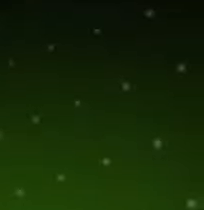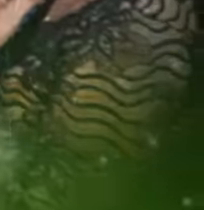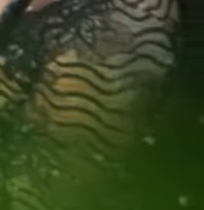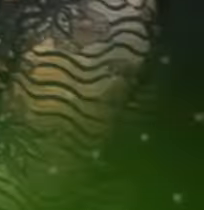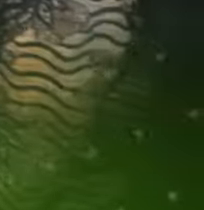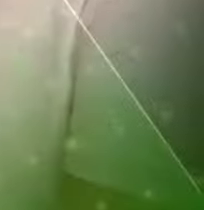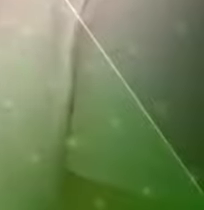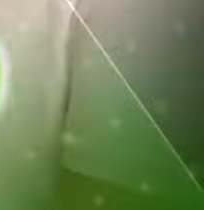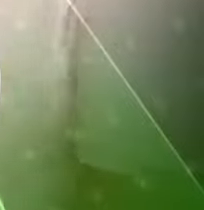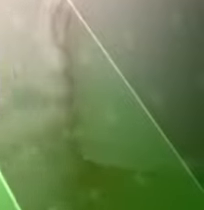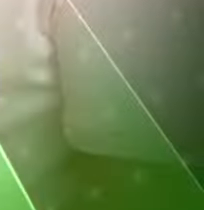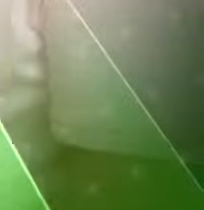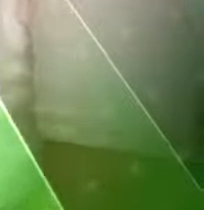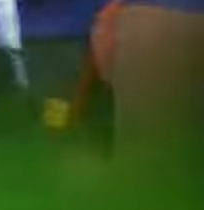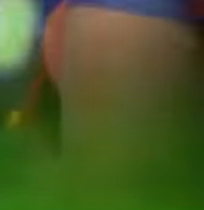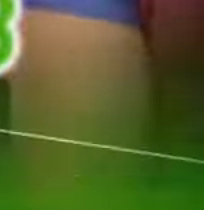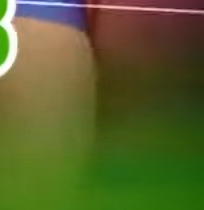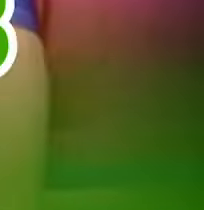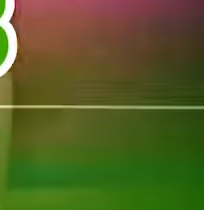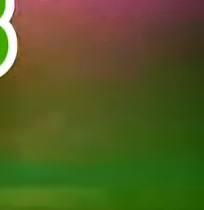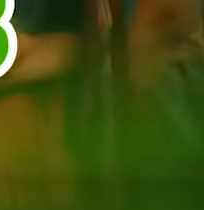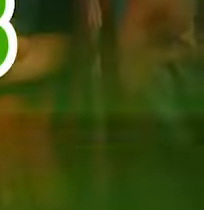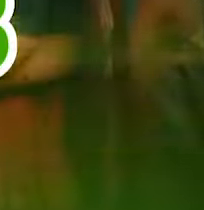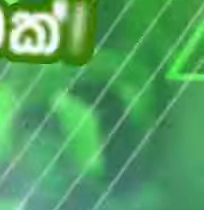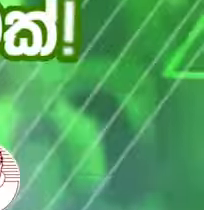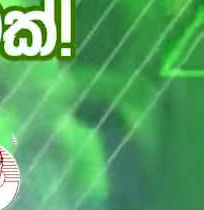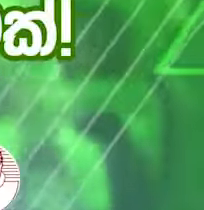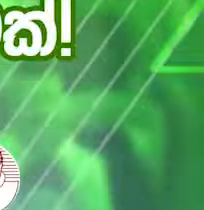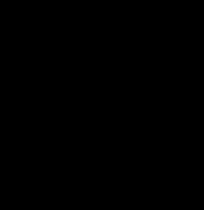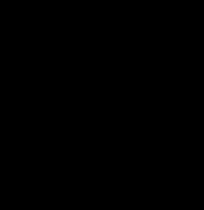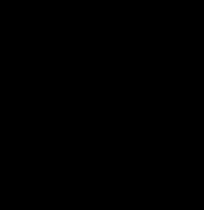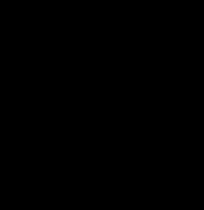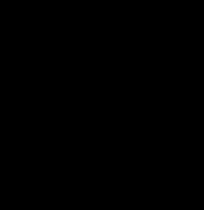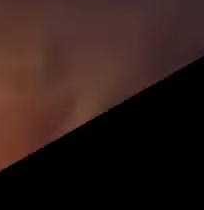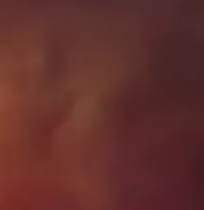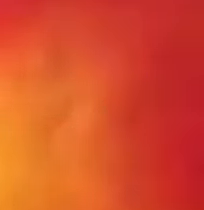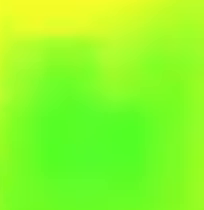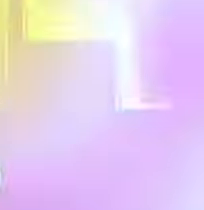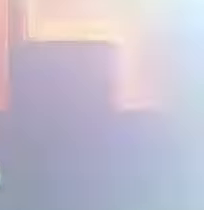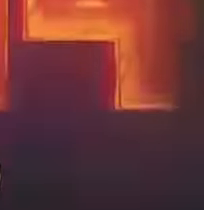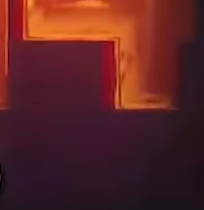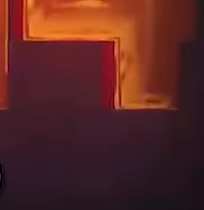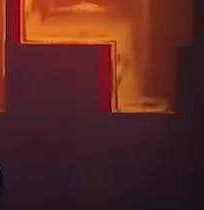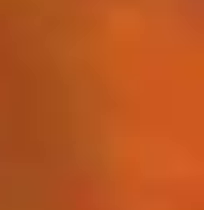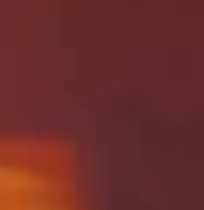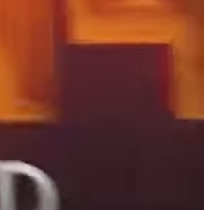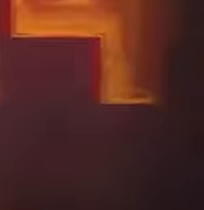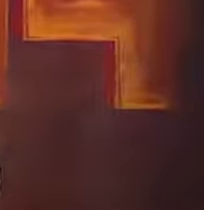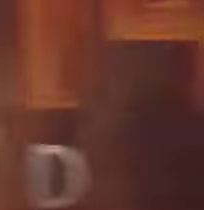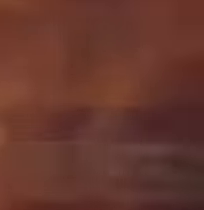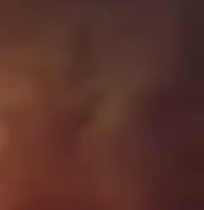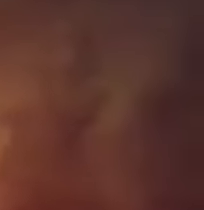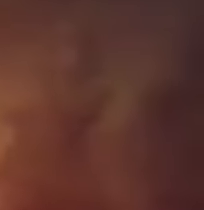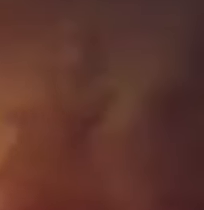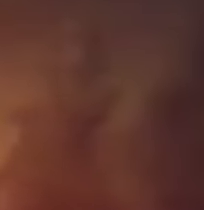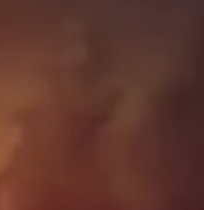Pegam Sri Lanka Matalata this with this Rekia Avasta Martu Visita Visituna Edgar Kridanganedi. Queen 14 for unforgettable